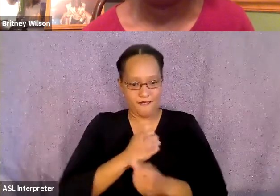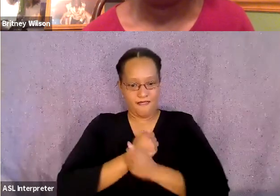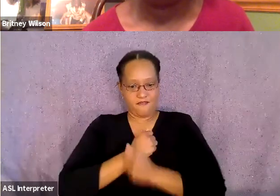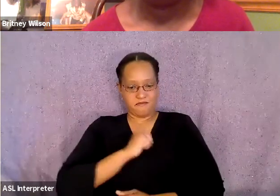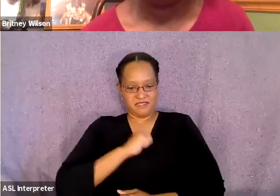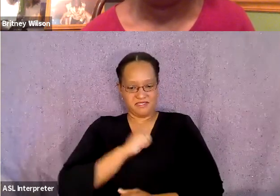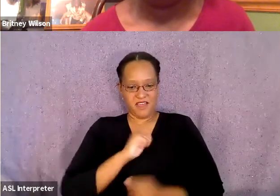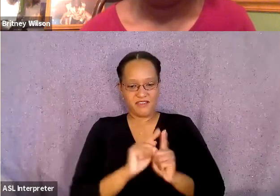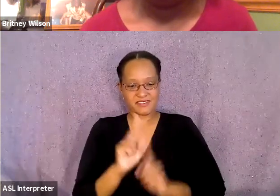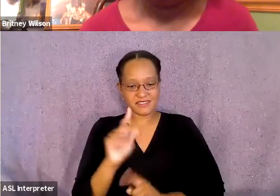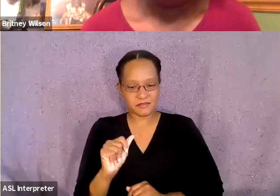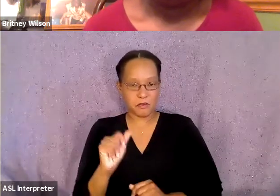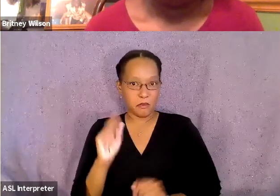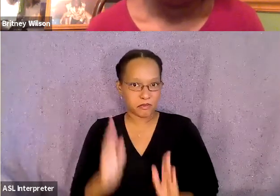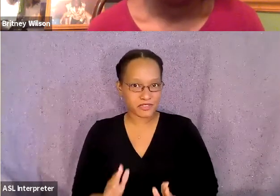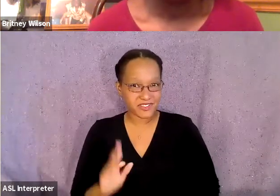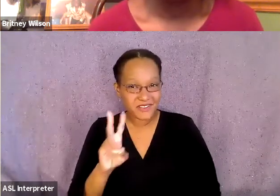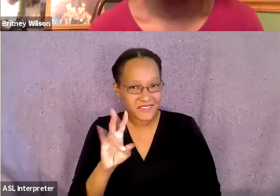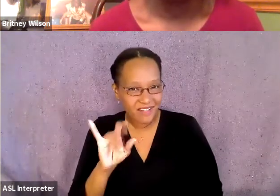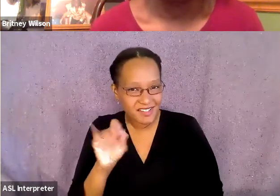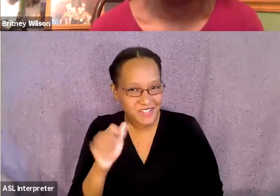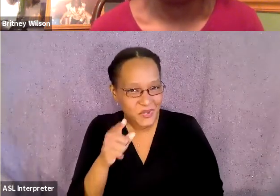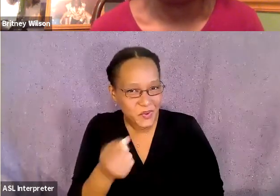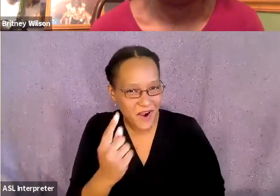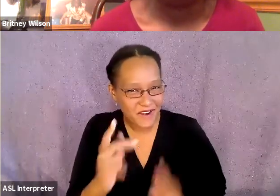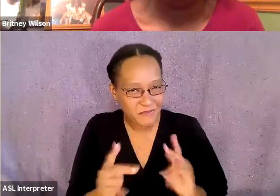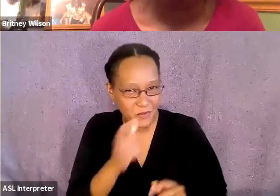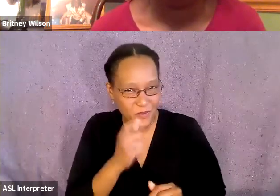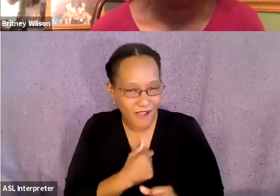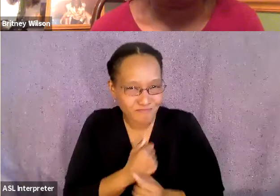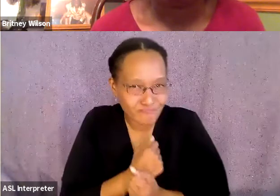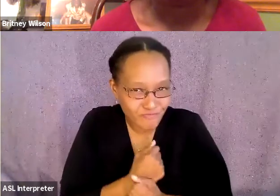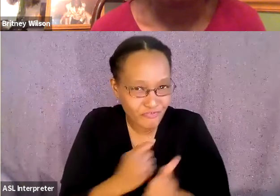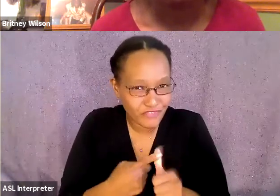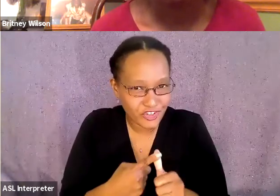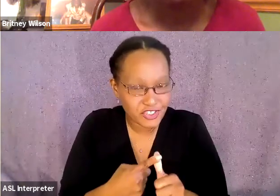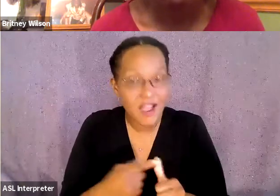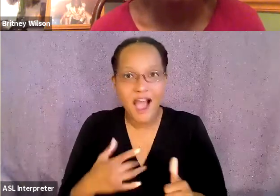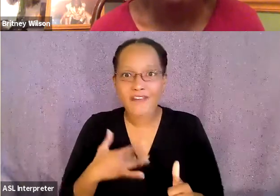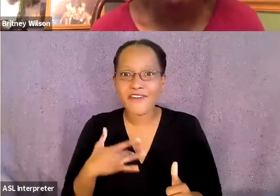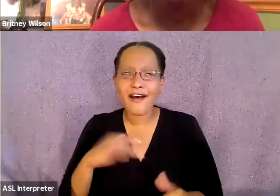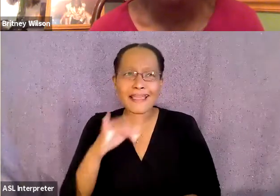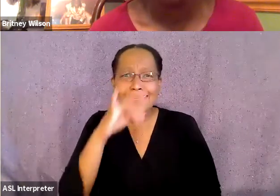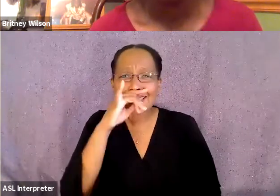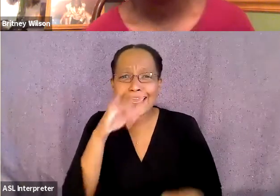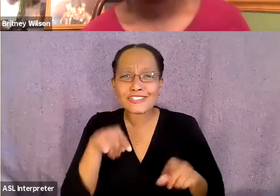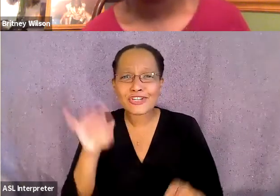for me, it was like, oh, this is so exciting, like, to be a part of this community. I felt like a kid at Christmas. I was like, this is